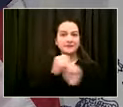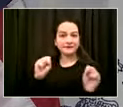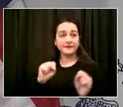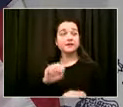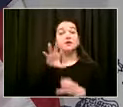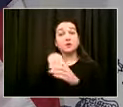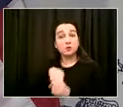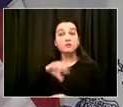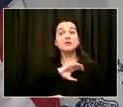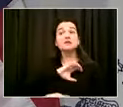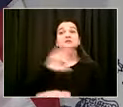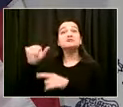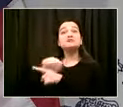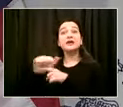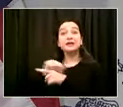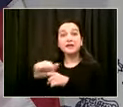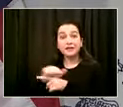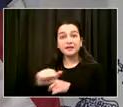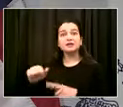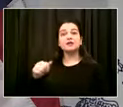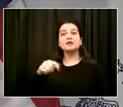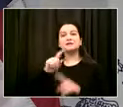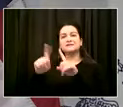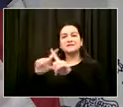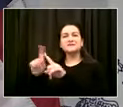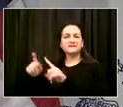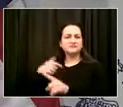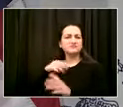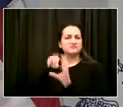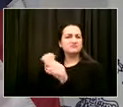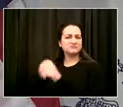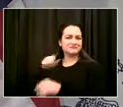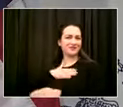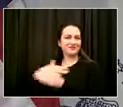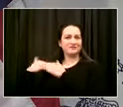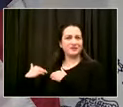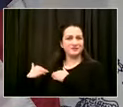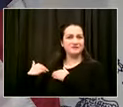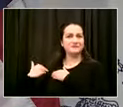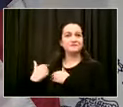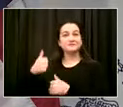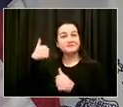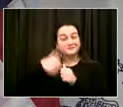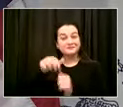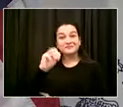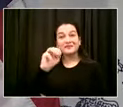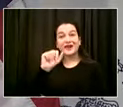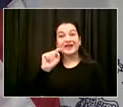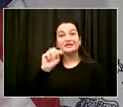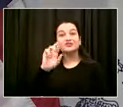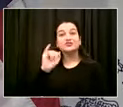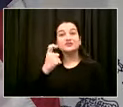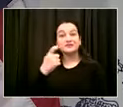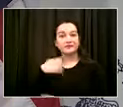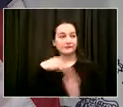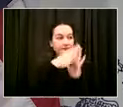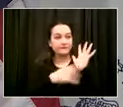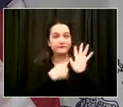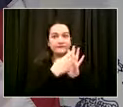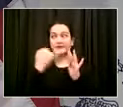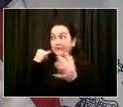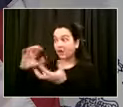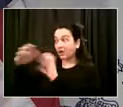announced our disciplinary matrix, revolutionizes police discipline, strengthening the Civilian Complaint Review Board, bringing